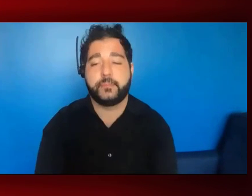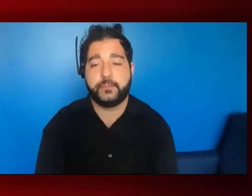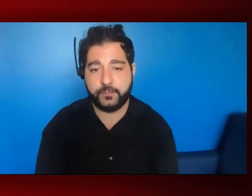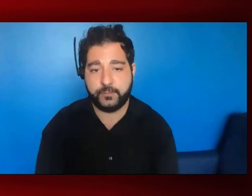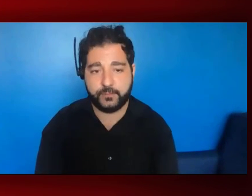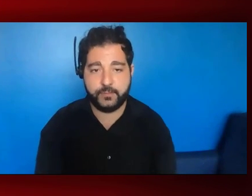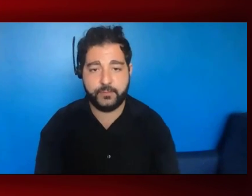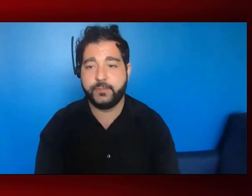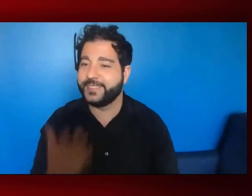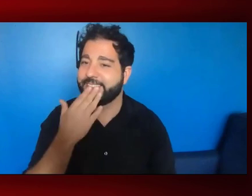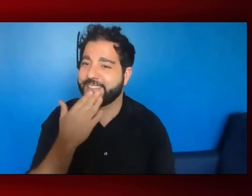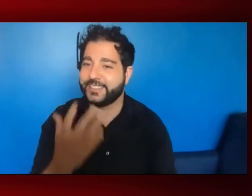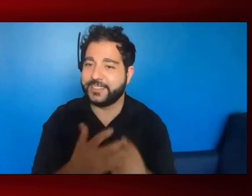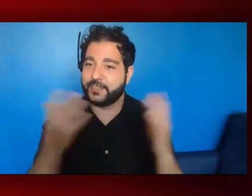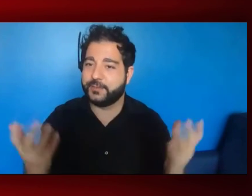Thank you.